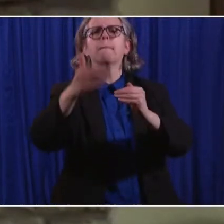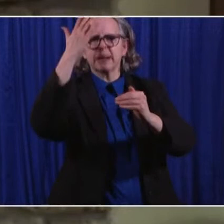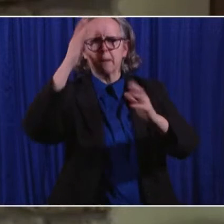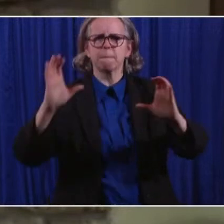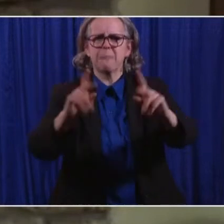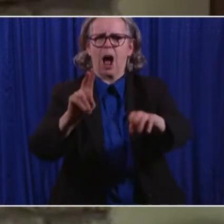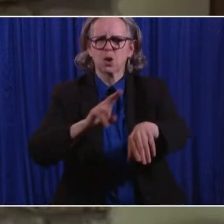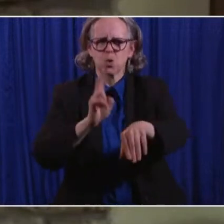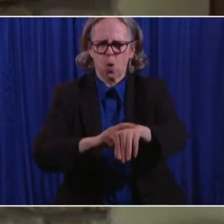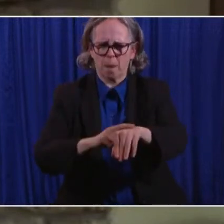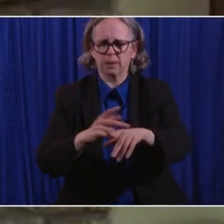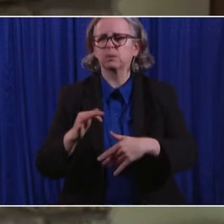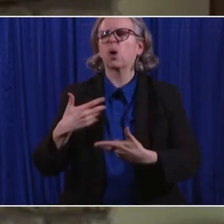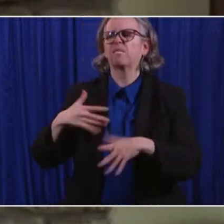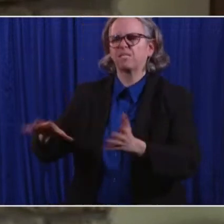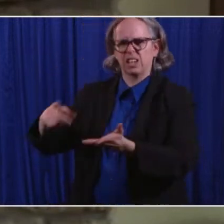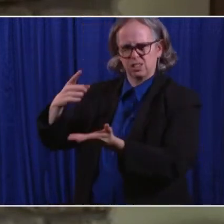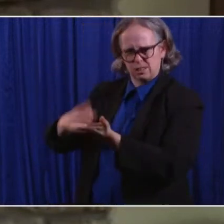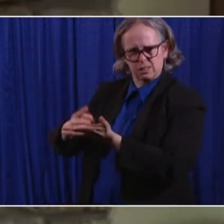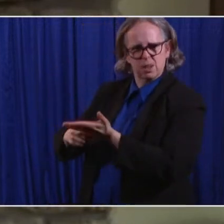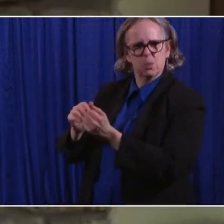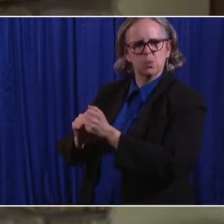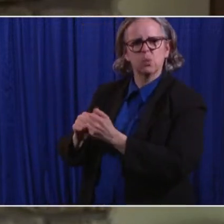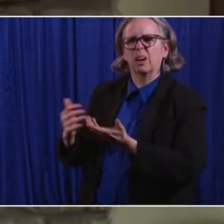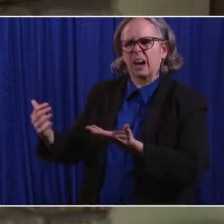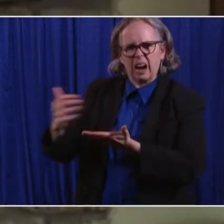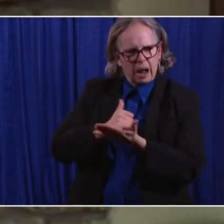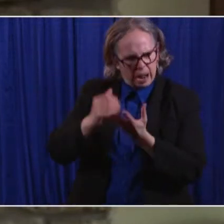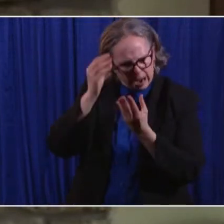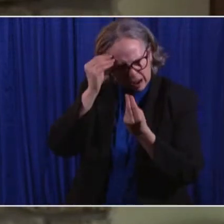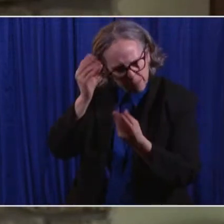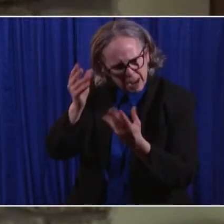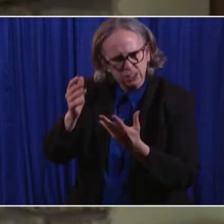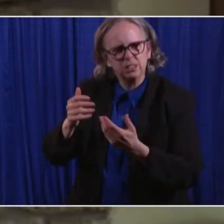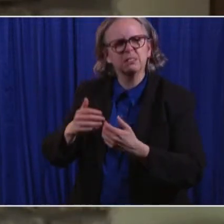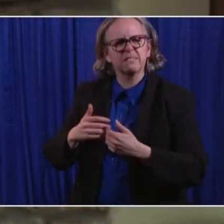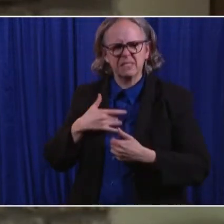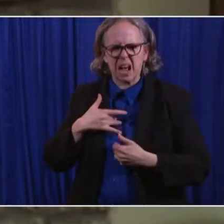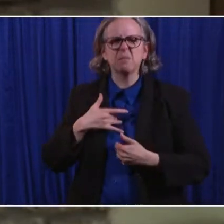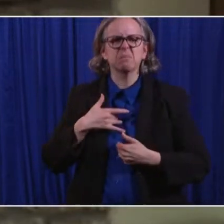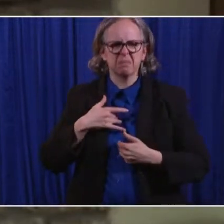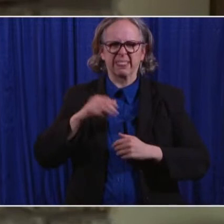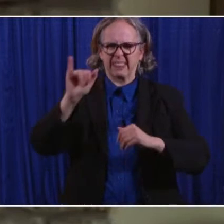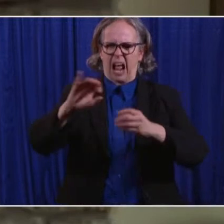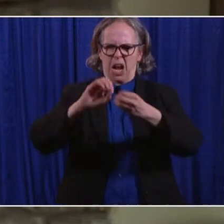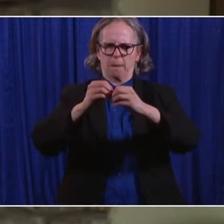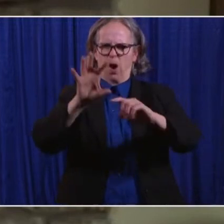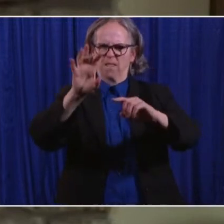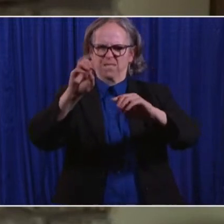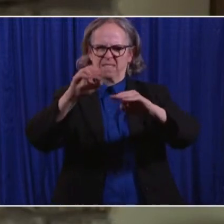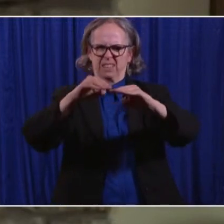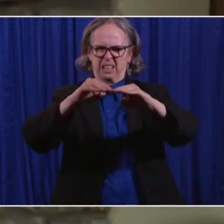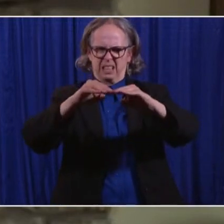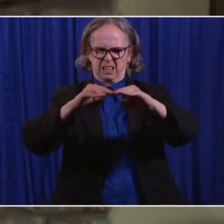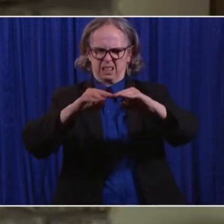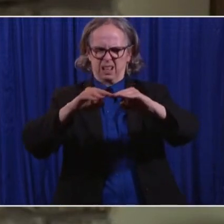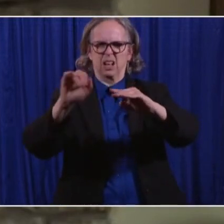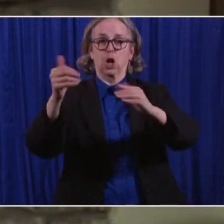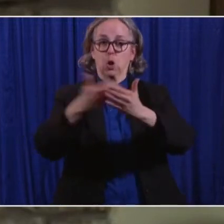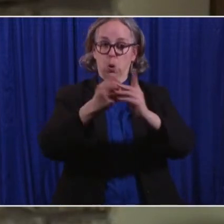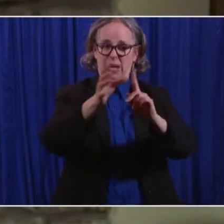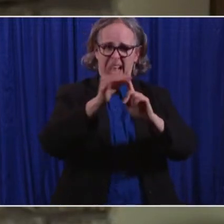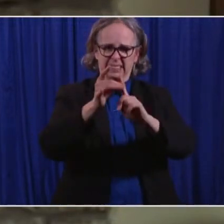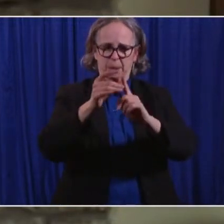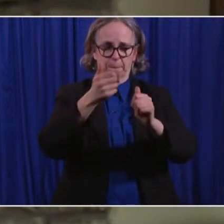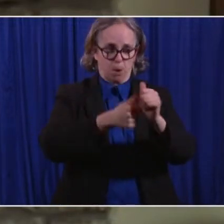everything and felt that this was really a good measure. And I think, as I showed on the chart, if you look